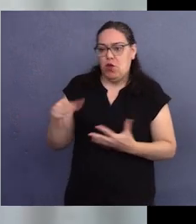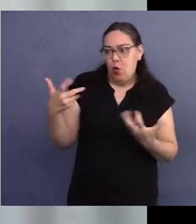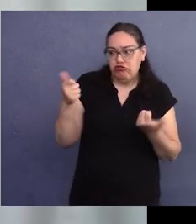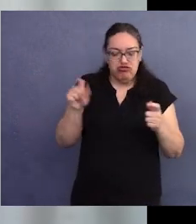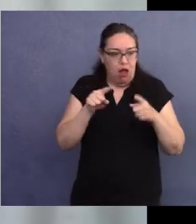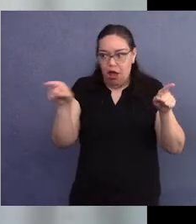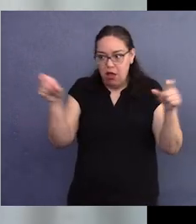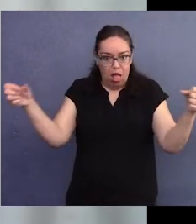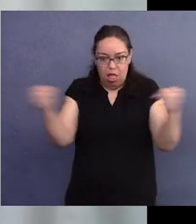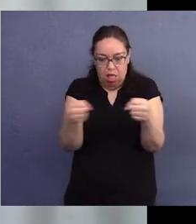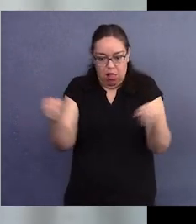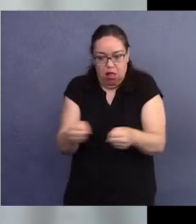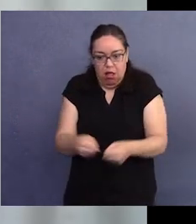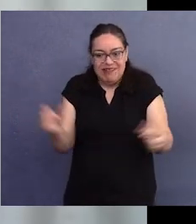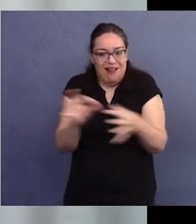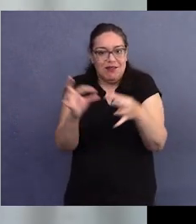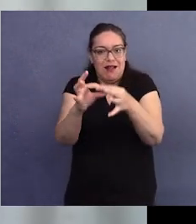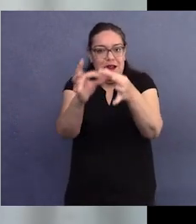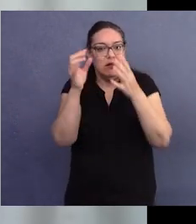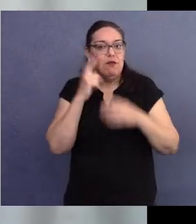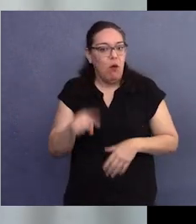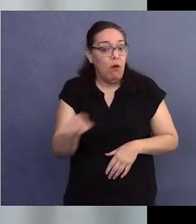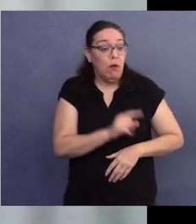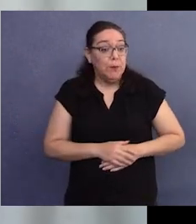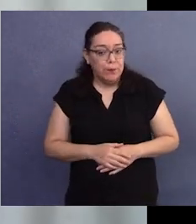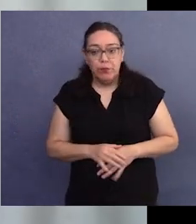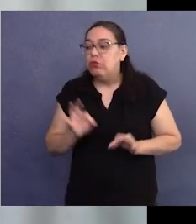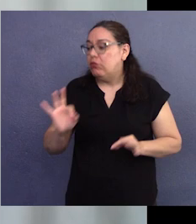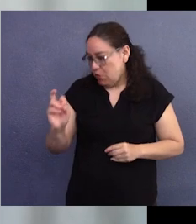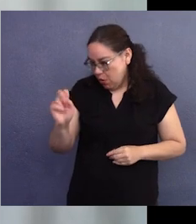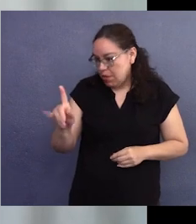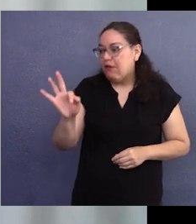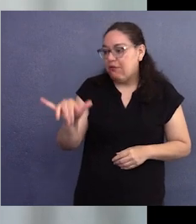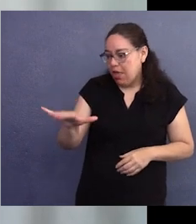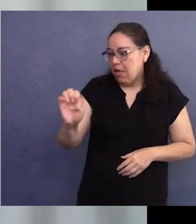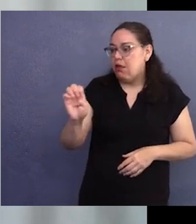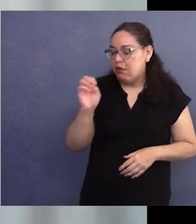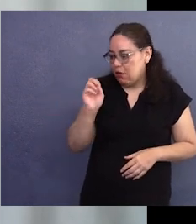start making some connections for folks. Okay, Faye, I will